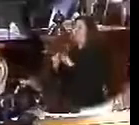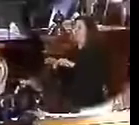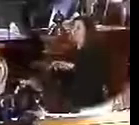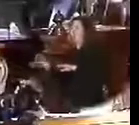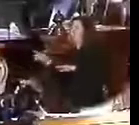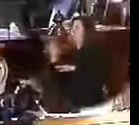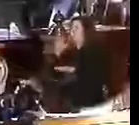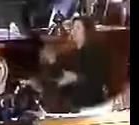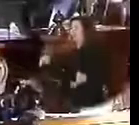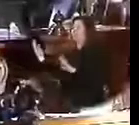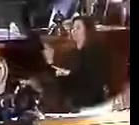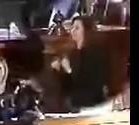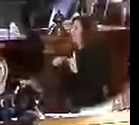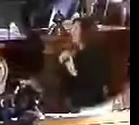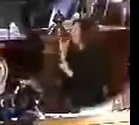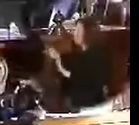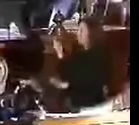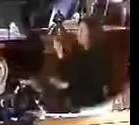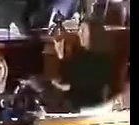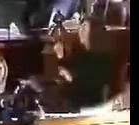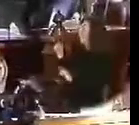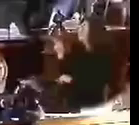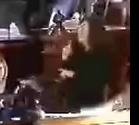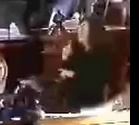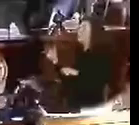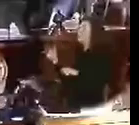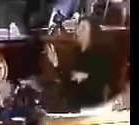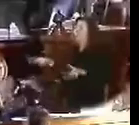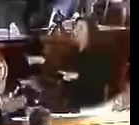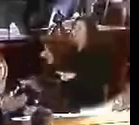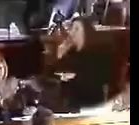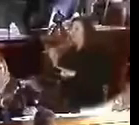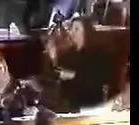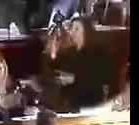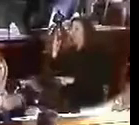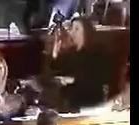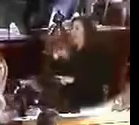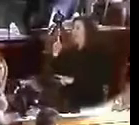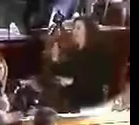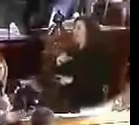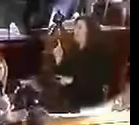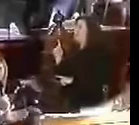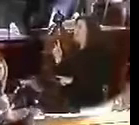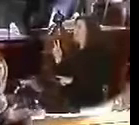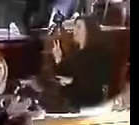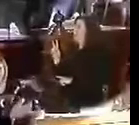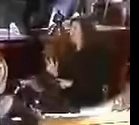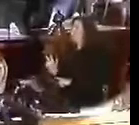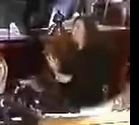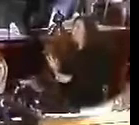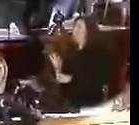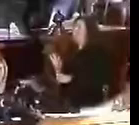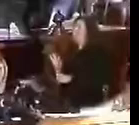chaos. But I do not understand, and when you talk to voters, they do not understand why we need two-thirds vote. I have